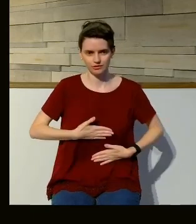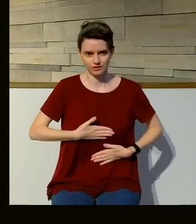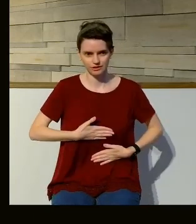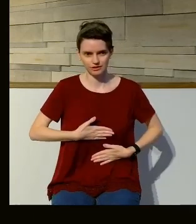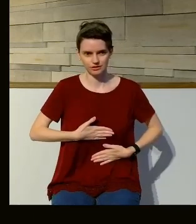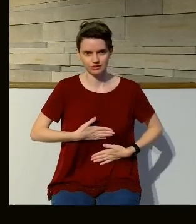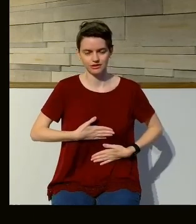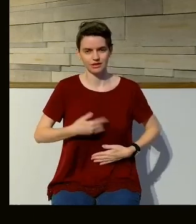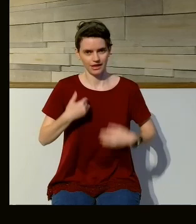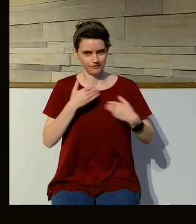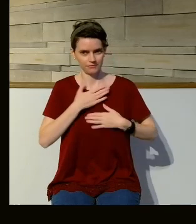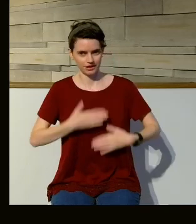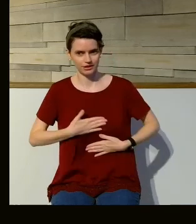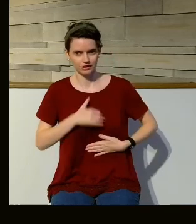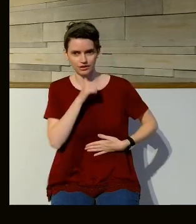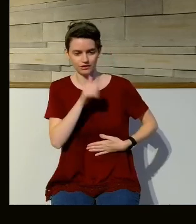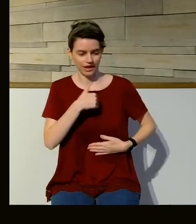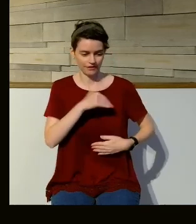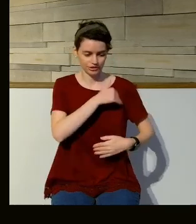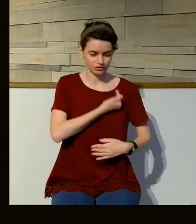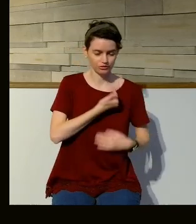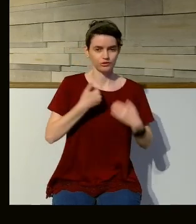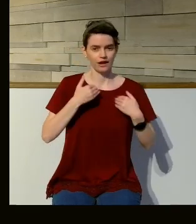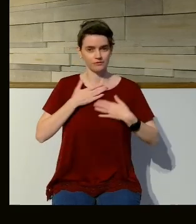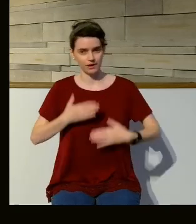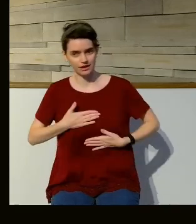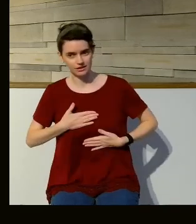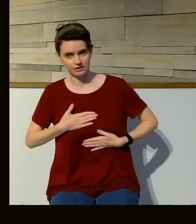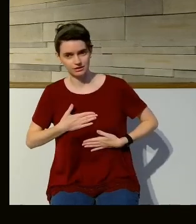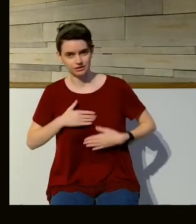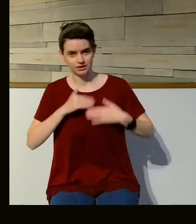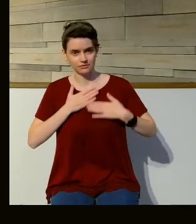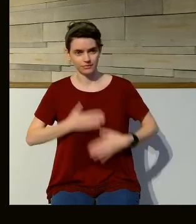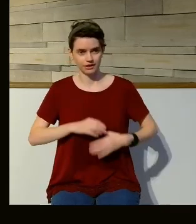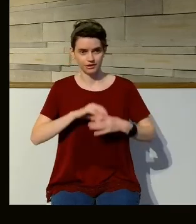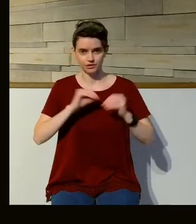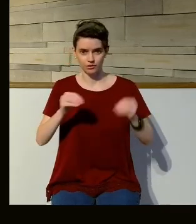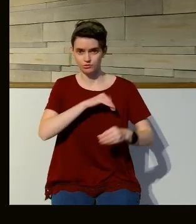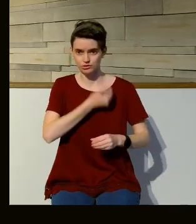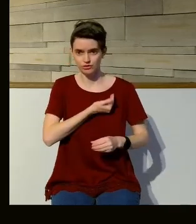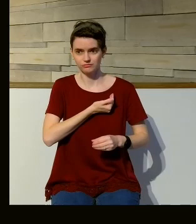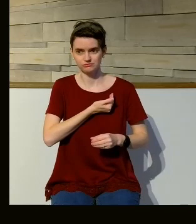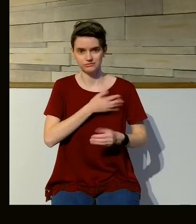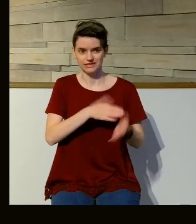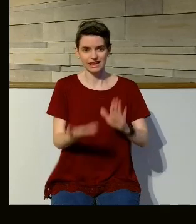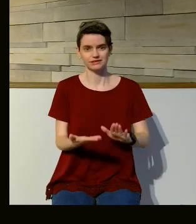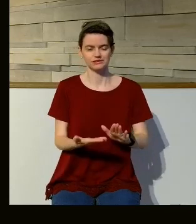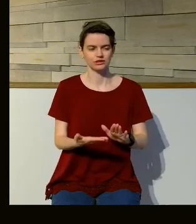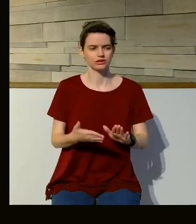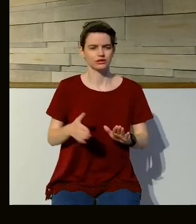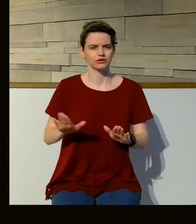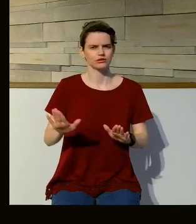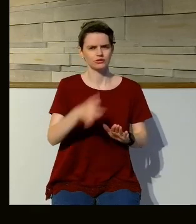soul that has a body. You don't have a soul, you have a body, and a body without a soul is a corpse. You are a soul, your mind